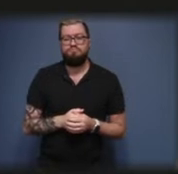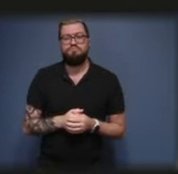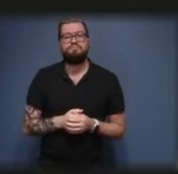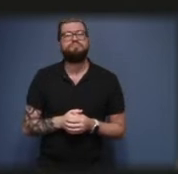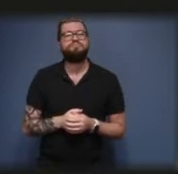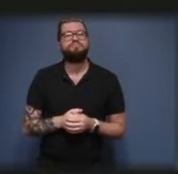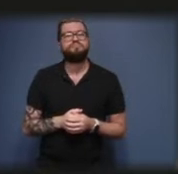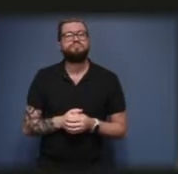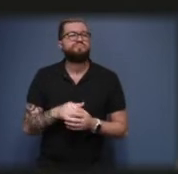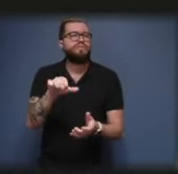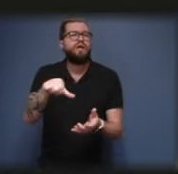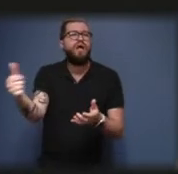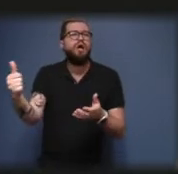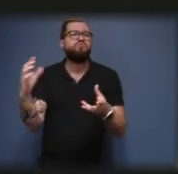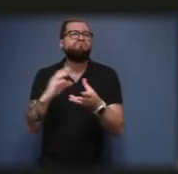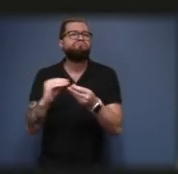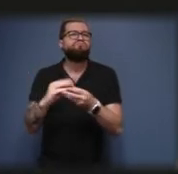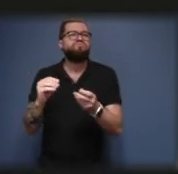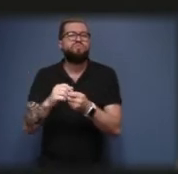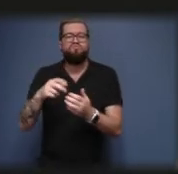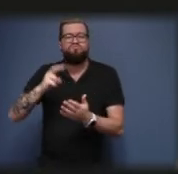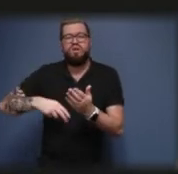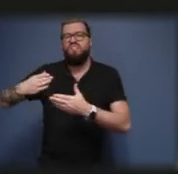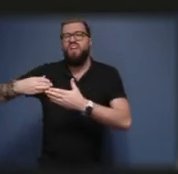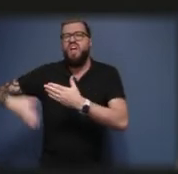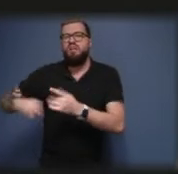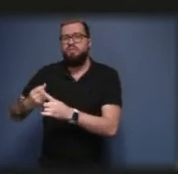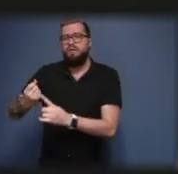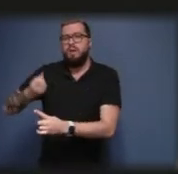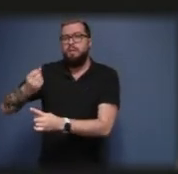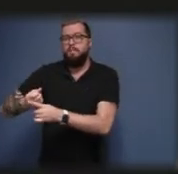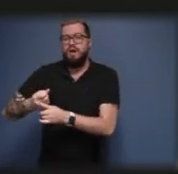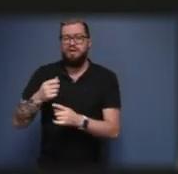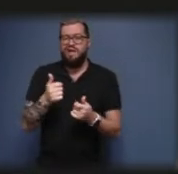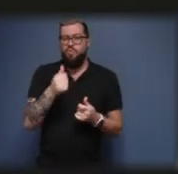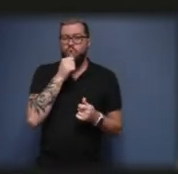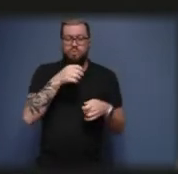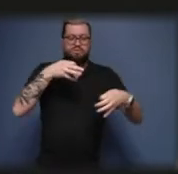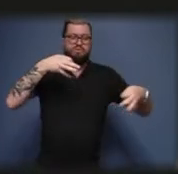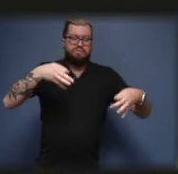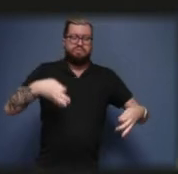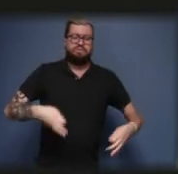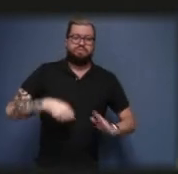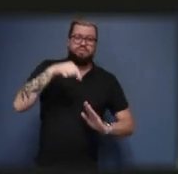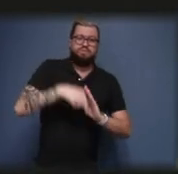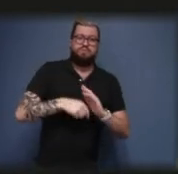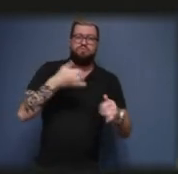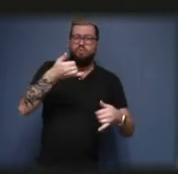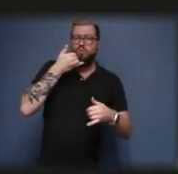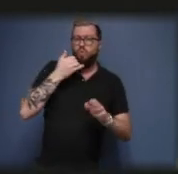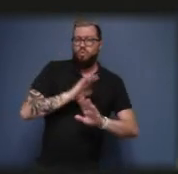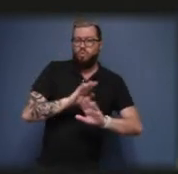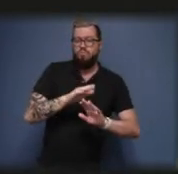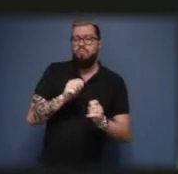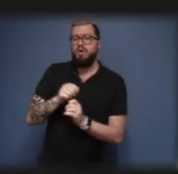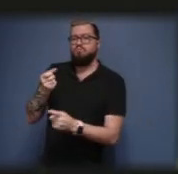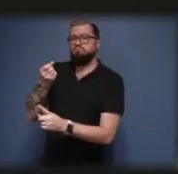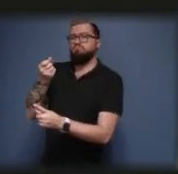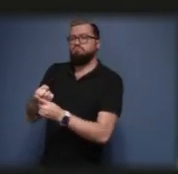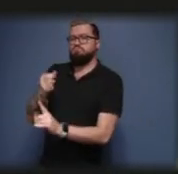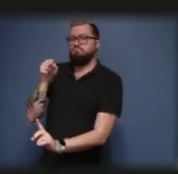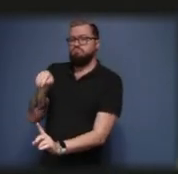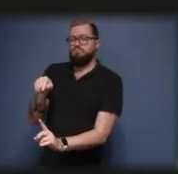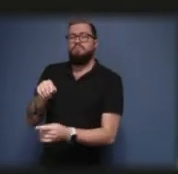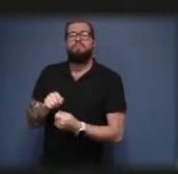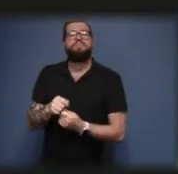Another one, I'm just gonna read the very end of the impact. I'm not gonna get into the details of the call that they're describing.